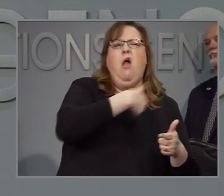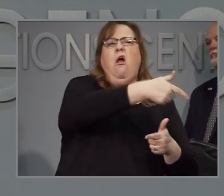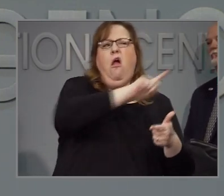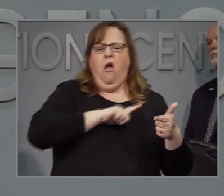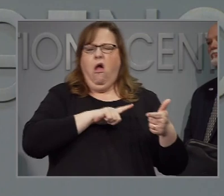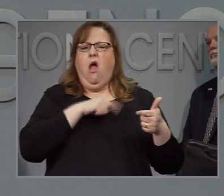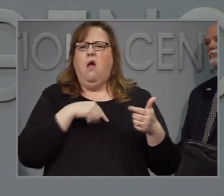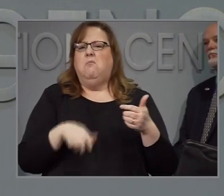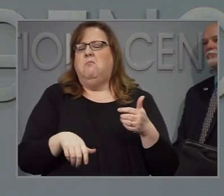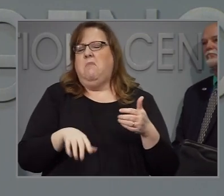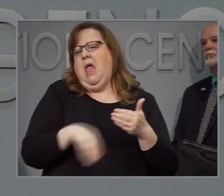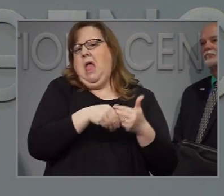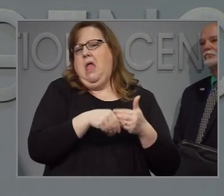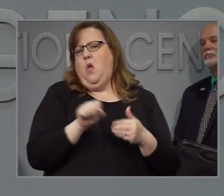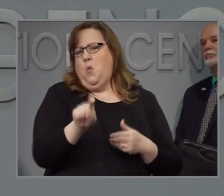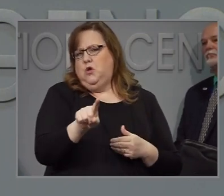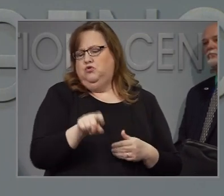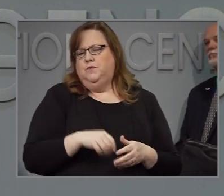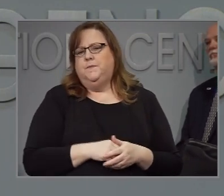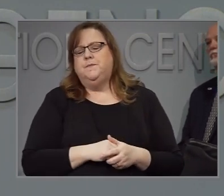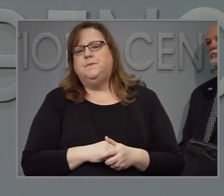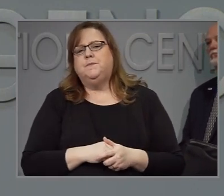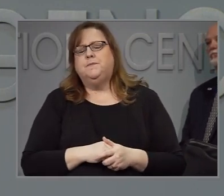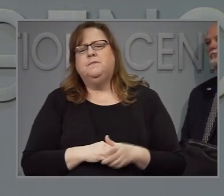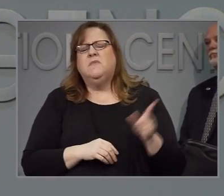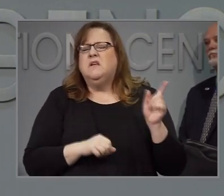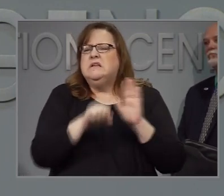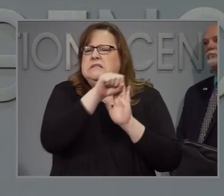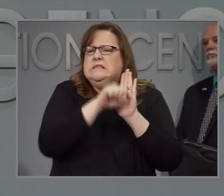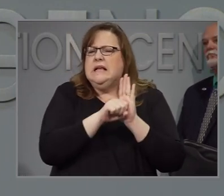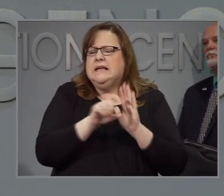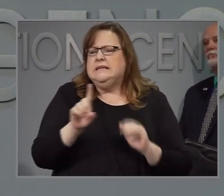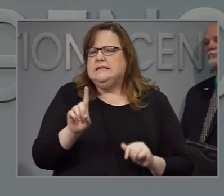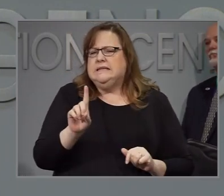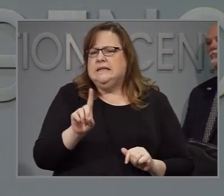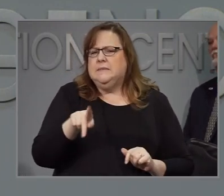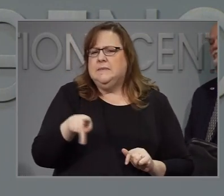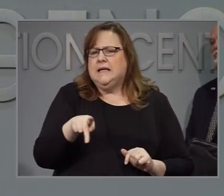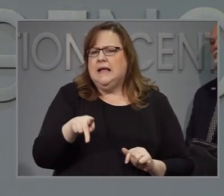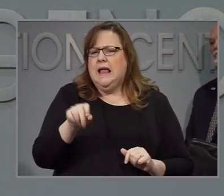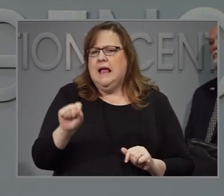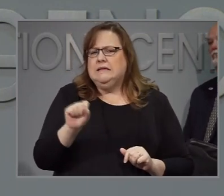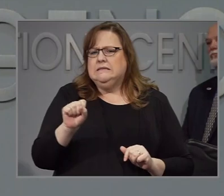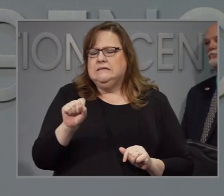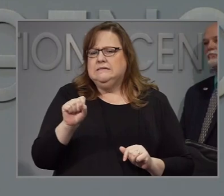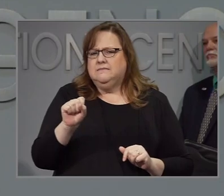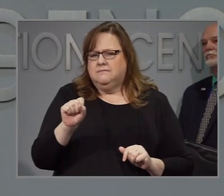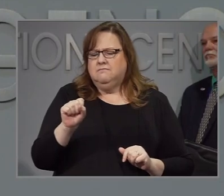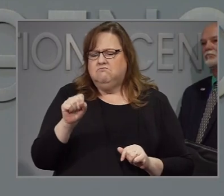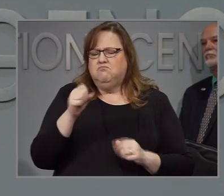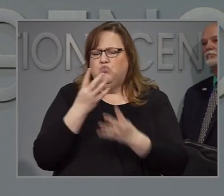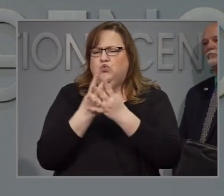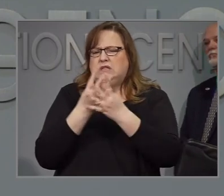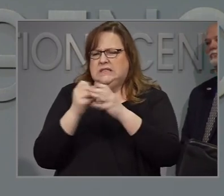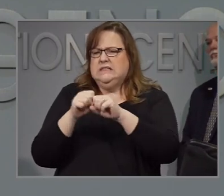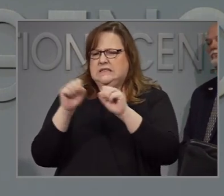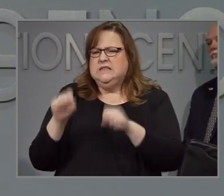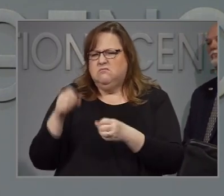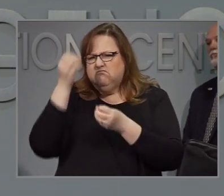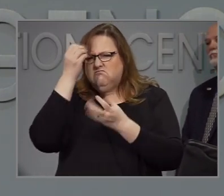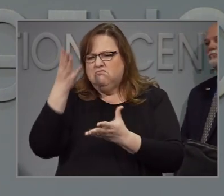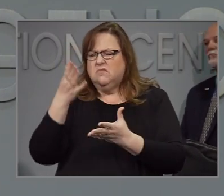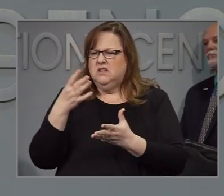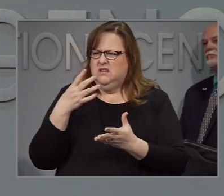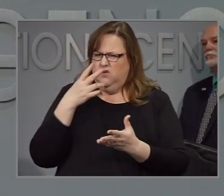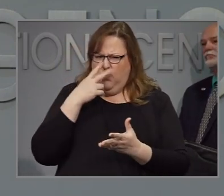but from state DPS data, it looks like fewer than 2% of inmates in the state prison system have been tested